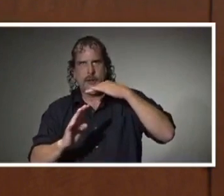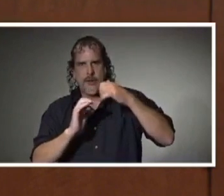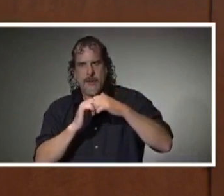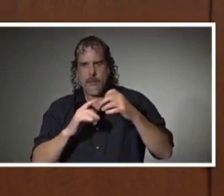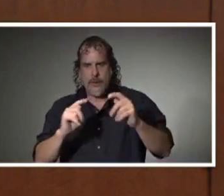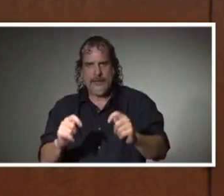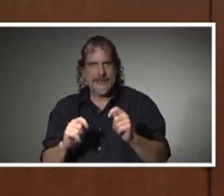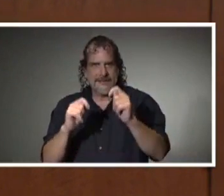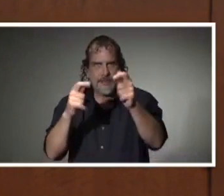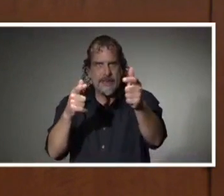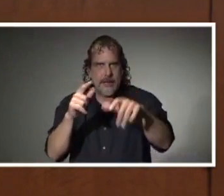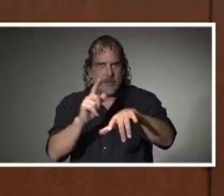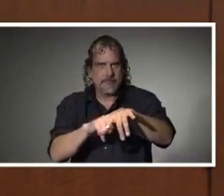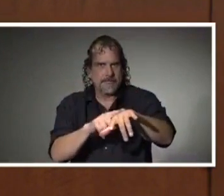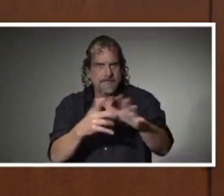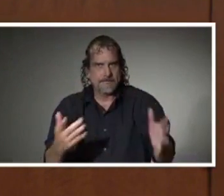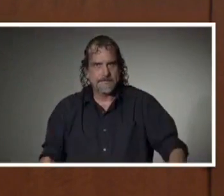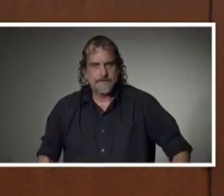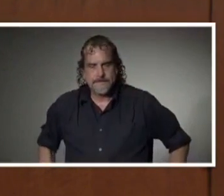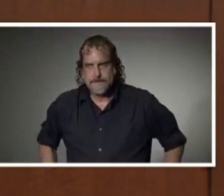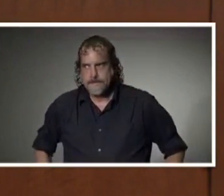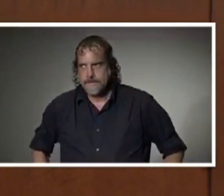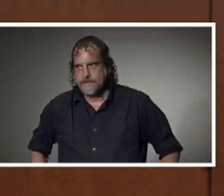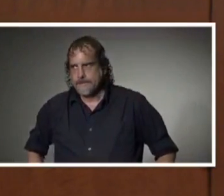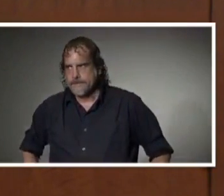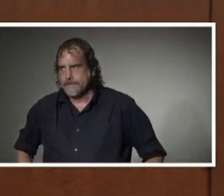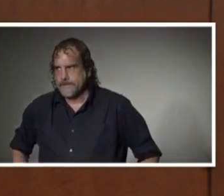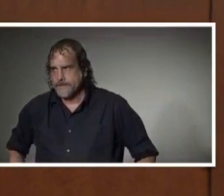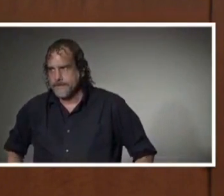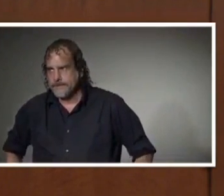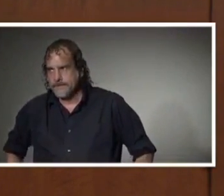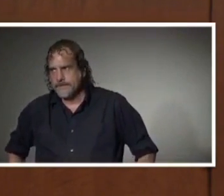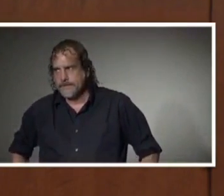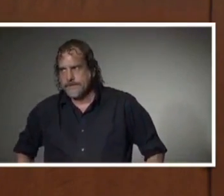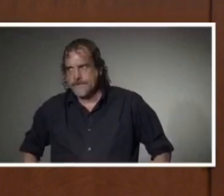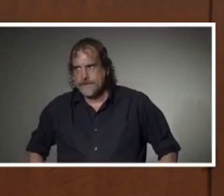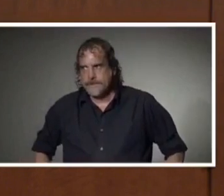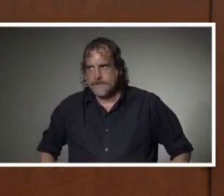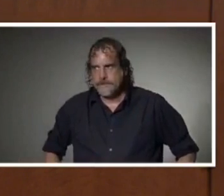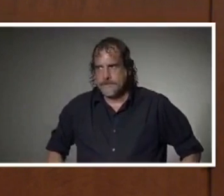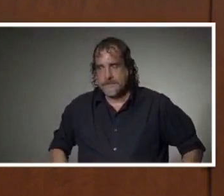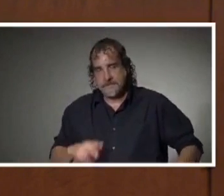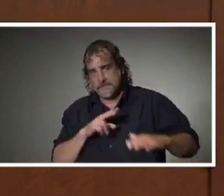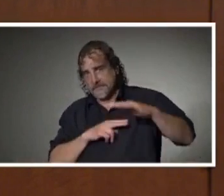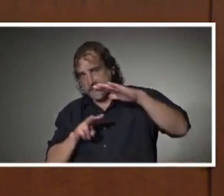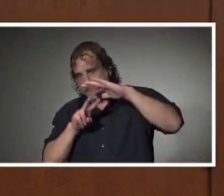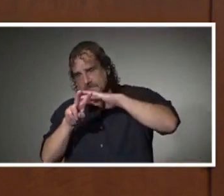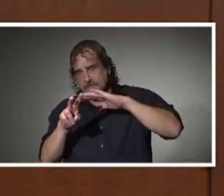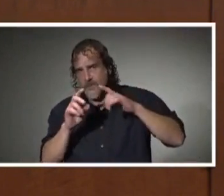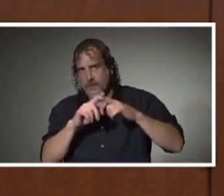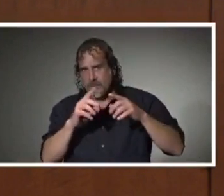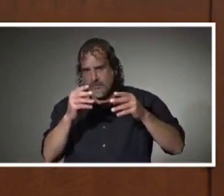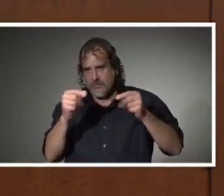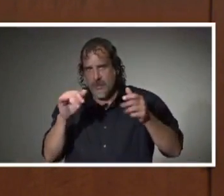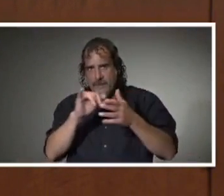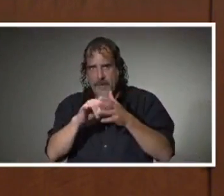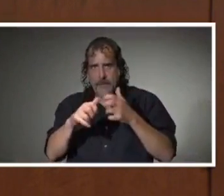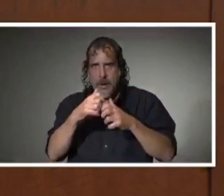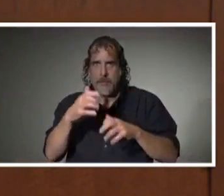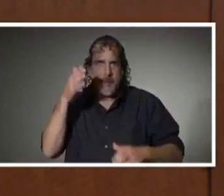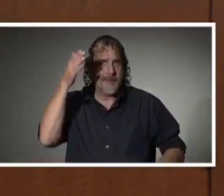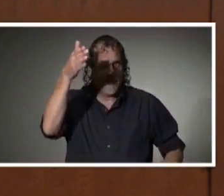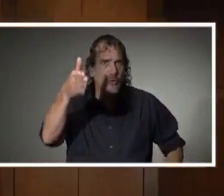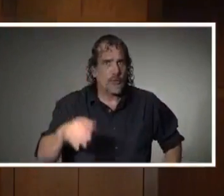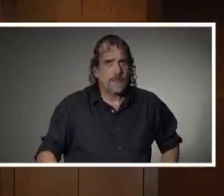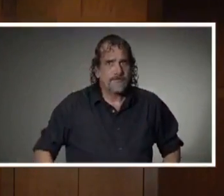cards, and change their address. All road tests for non-commercial drivers are waived until further notice to help reduce the risk of